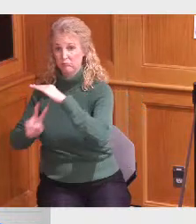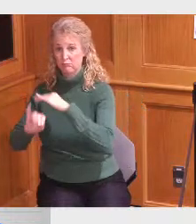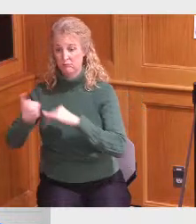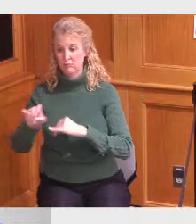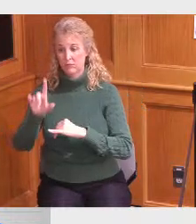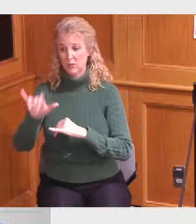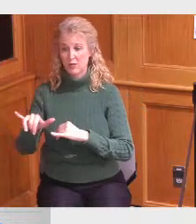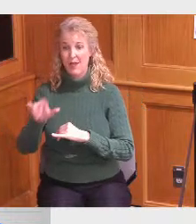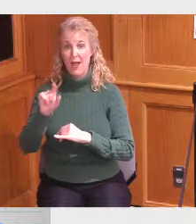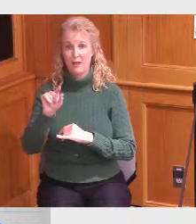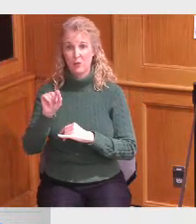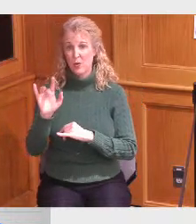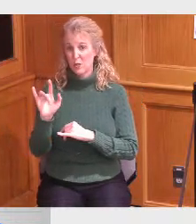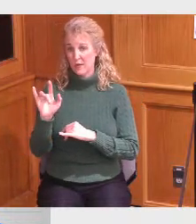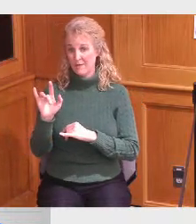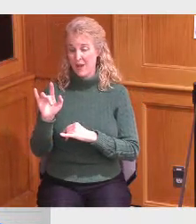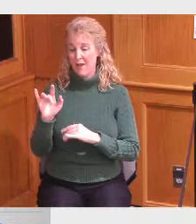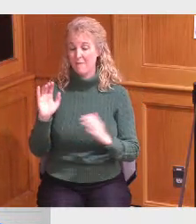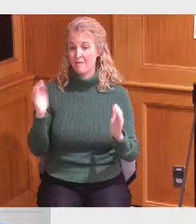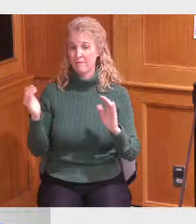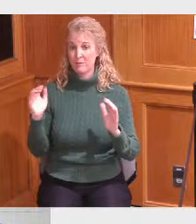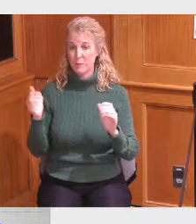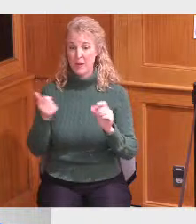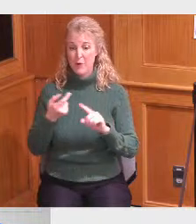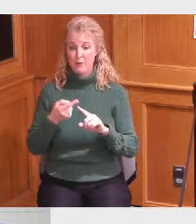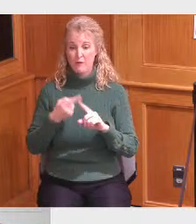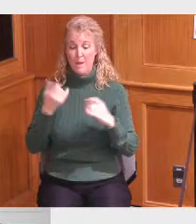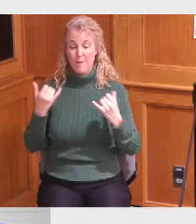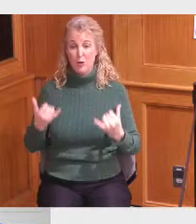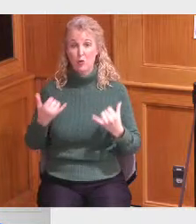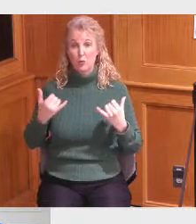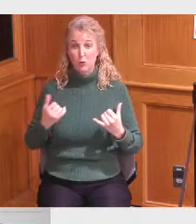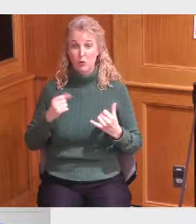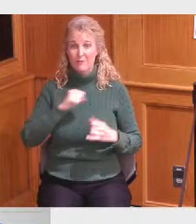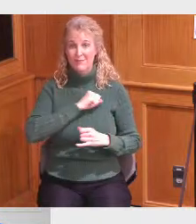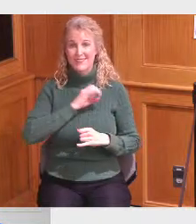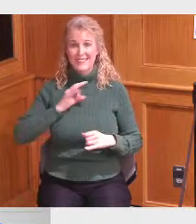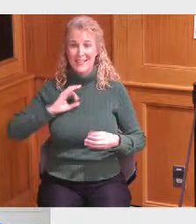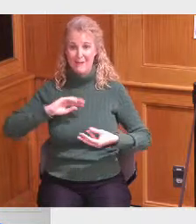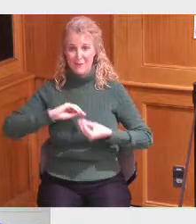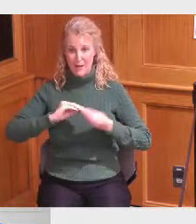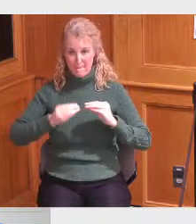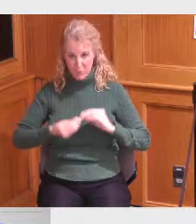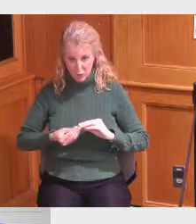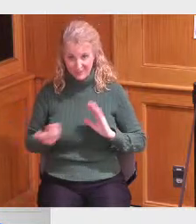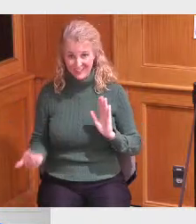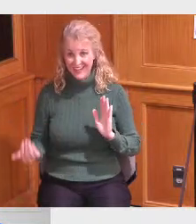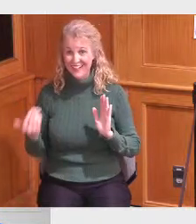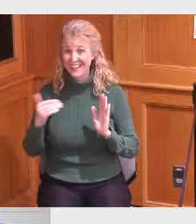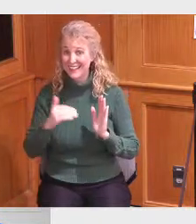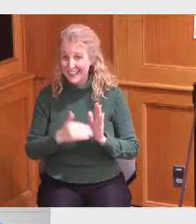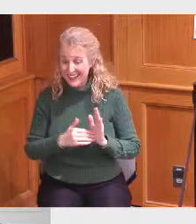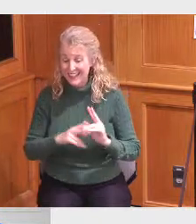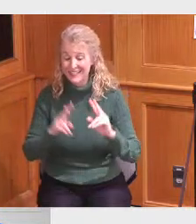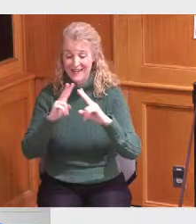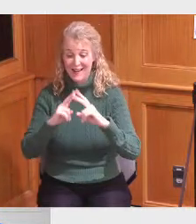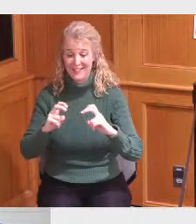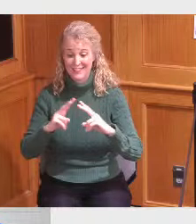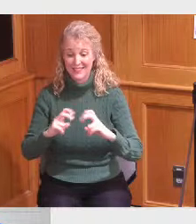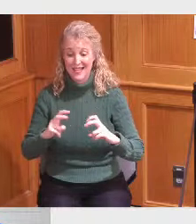of 2025 based on the current staffing that we have in the pipeline. Again, for our assessment